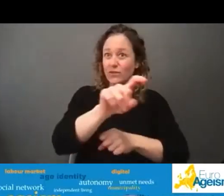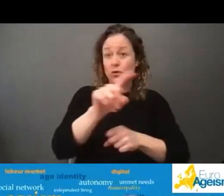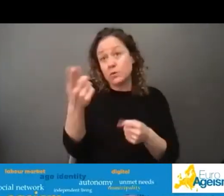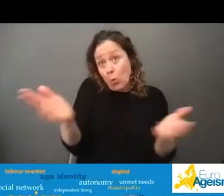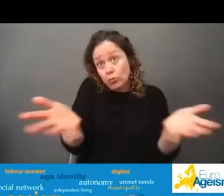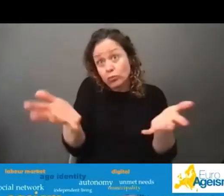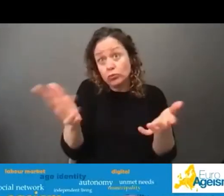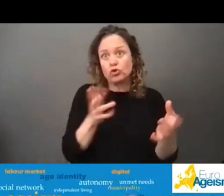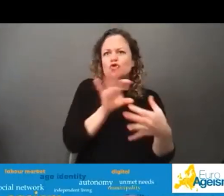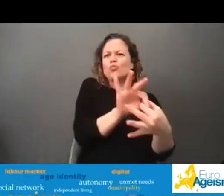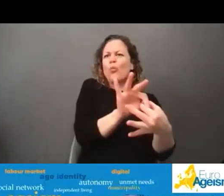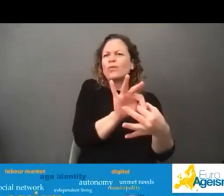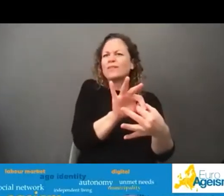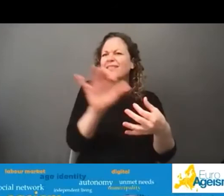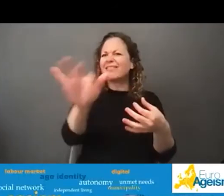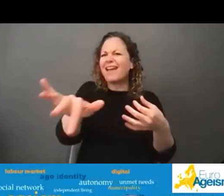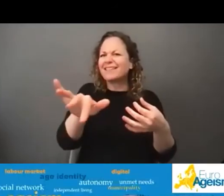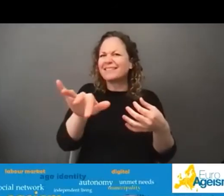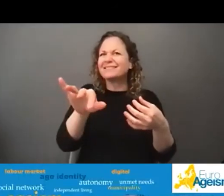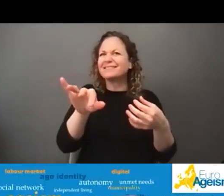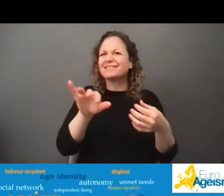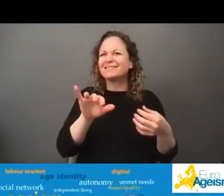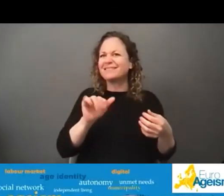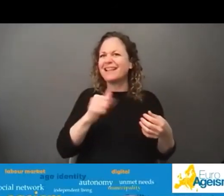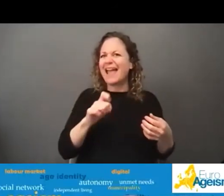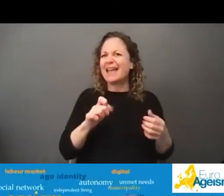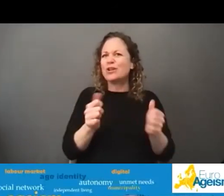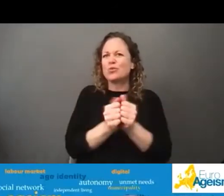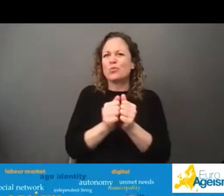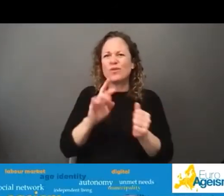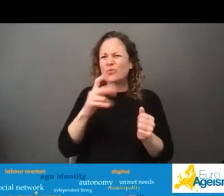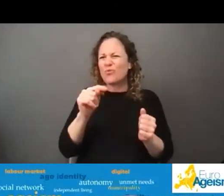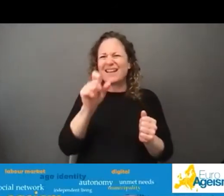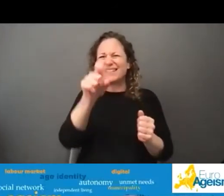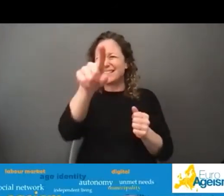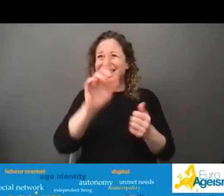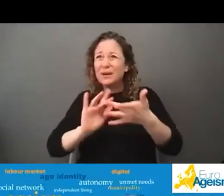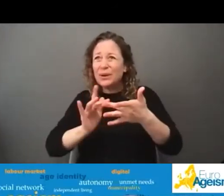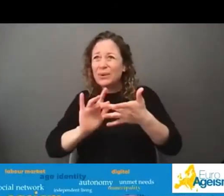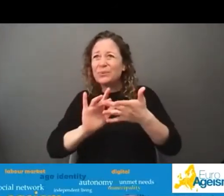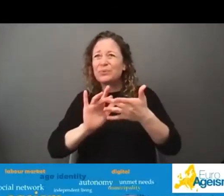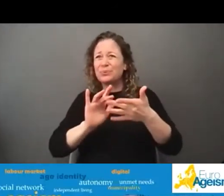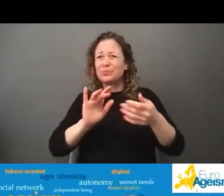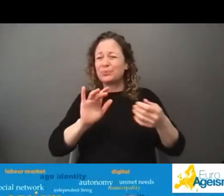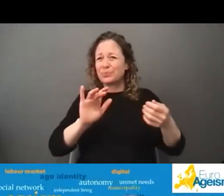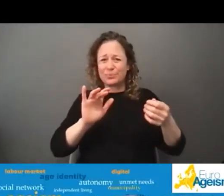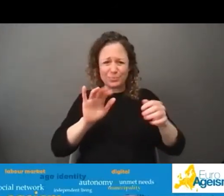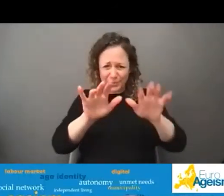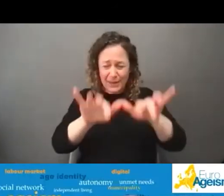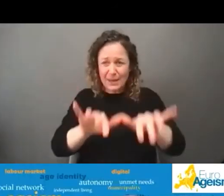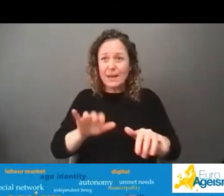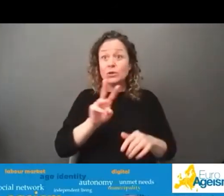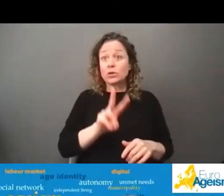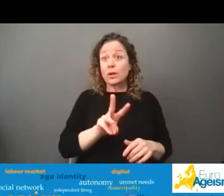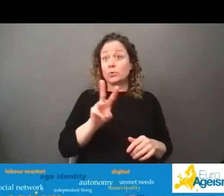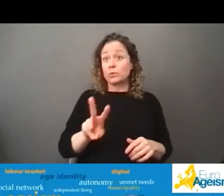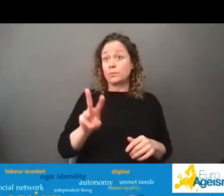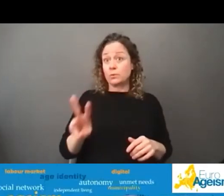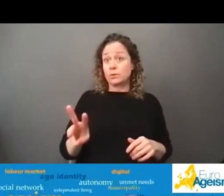campaign. It's actually very easy to do. There's different opportunities to participate. The website is